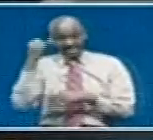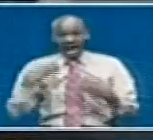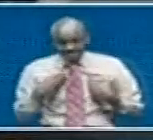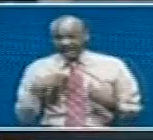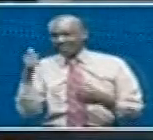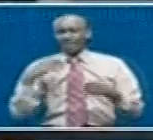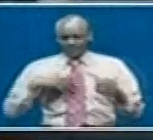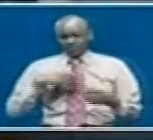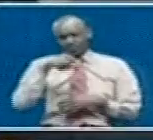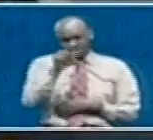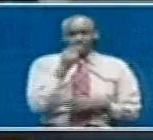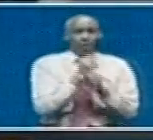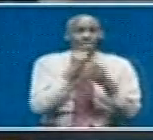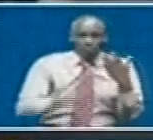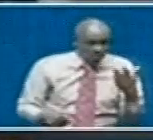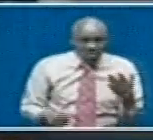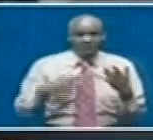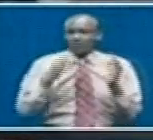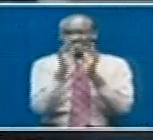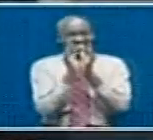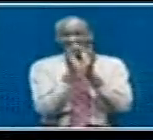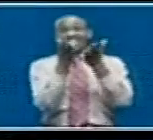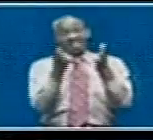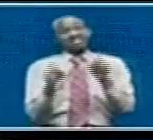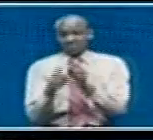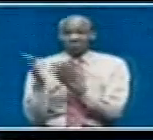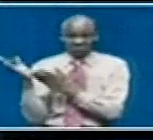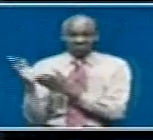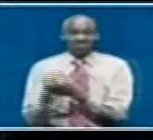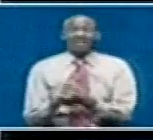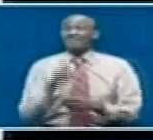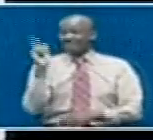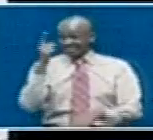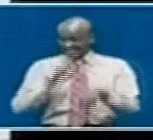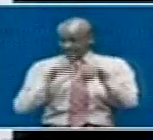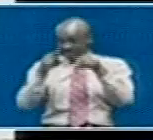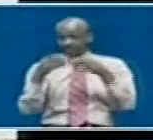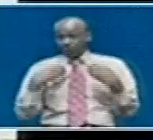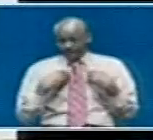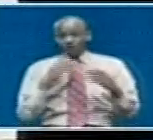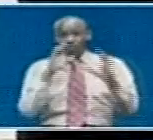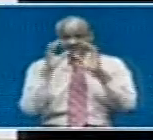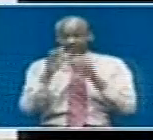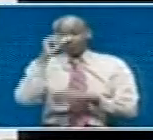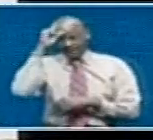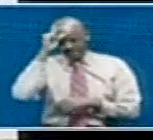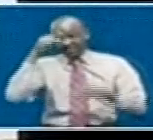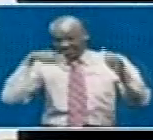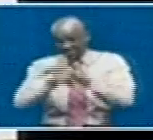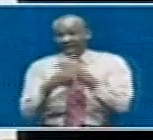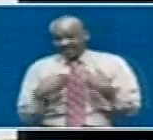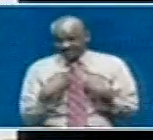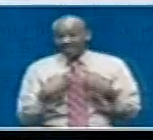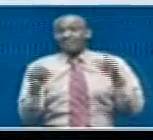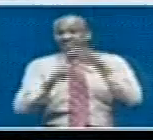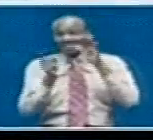kuna wale wavamizi wa mitandao ya kijamii kama hiyo. This is not the first time government communications have been hacked, with the Ministry